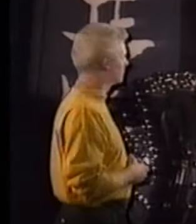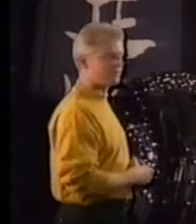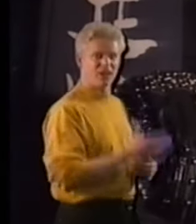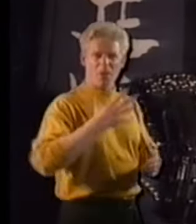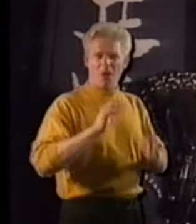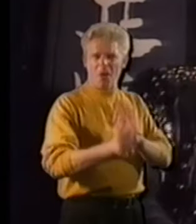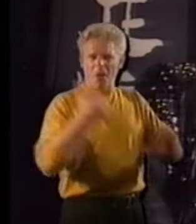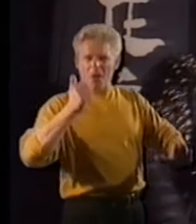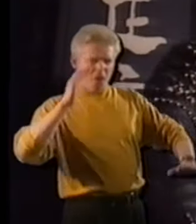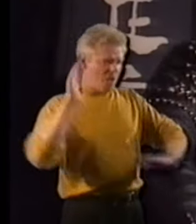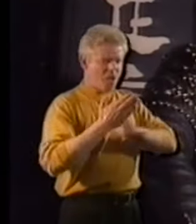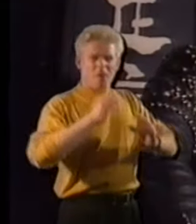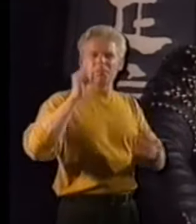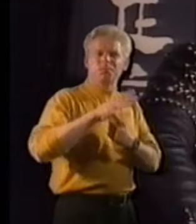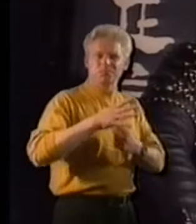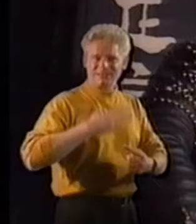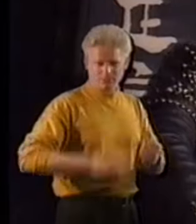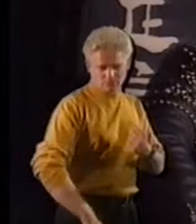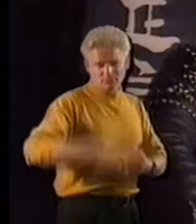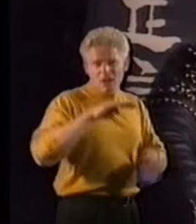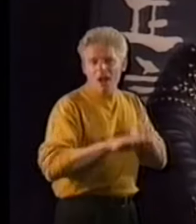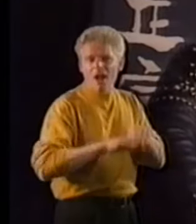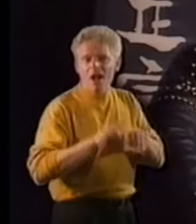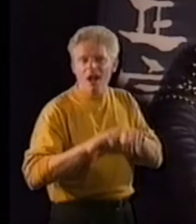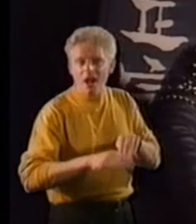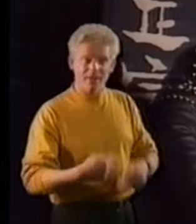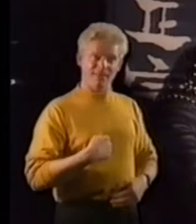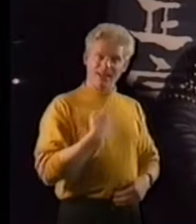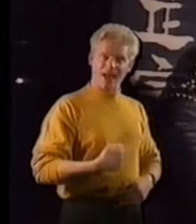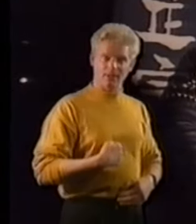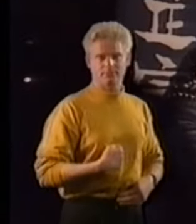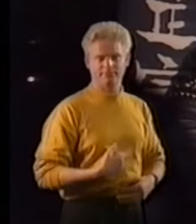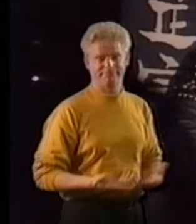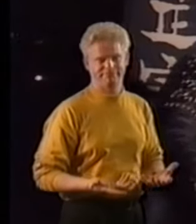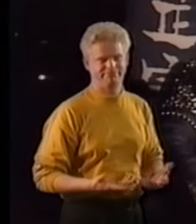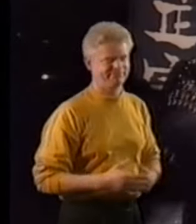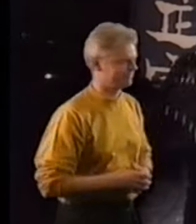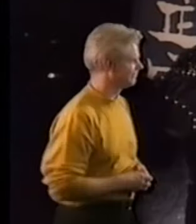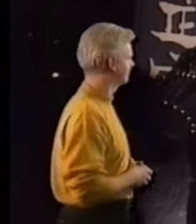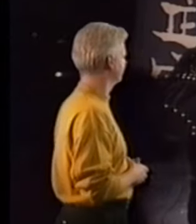It can take someone a lifetime to become a master, and it would definitely take me a lifetime to get anywhere near it.